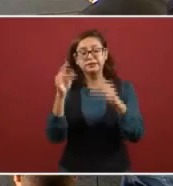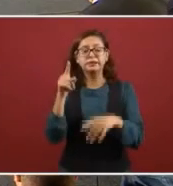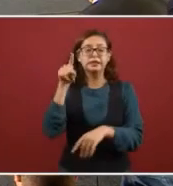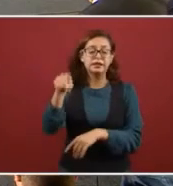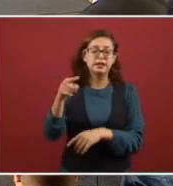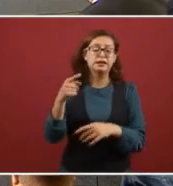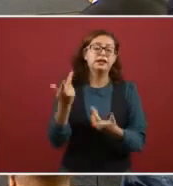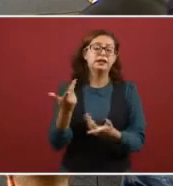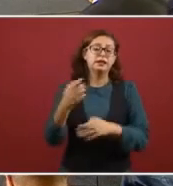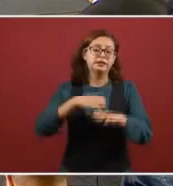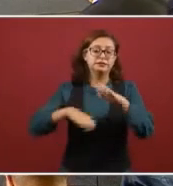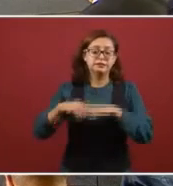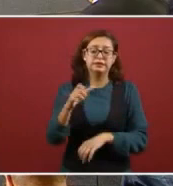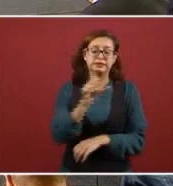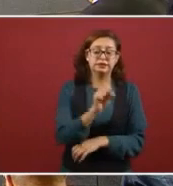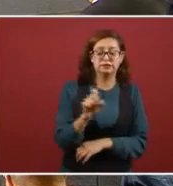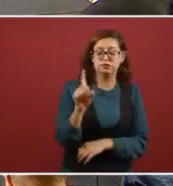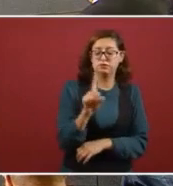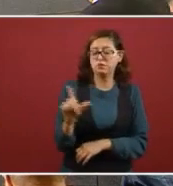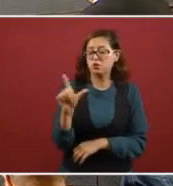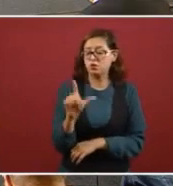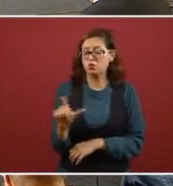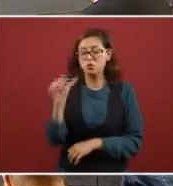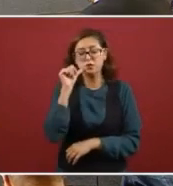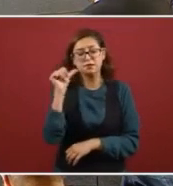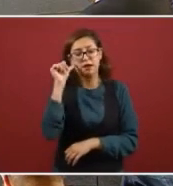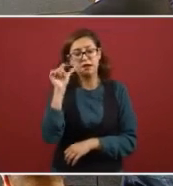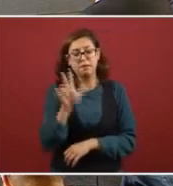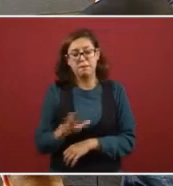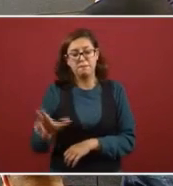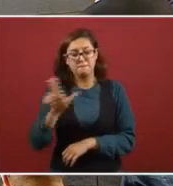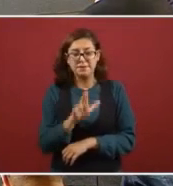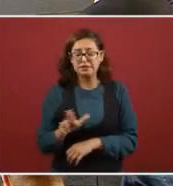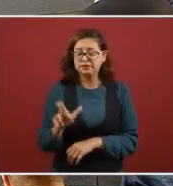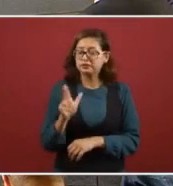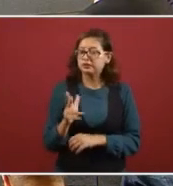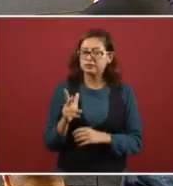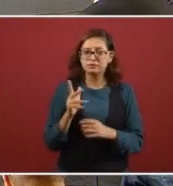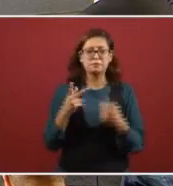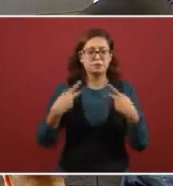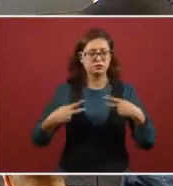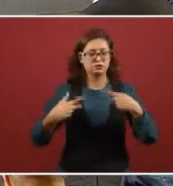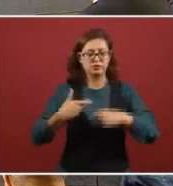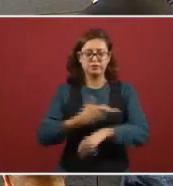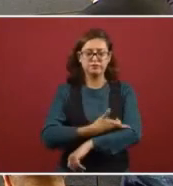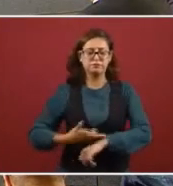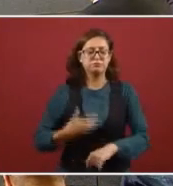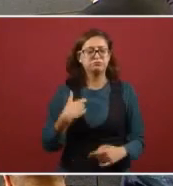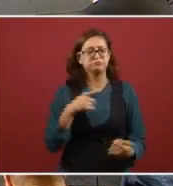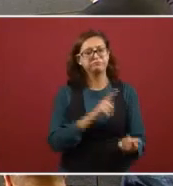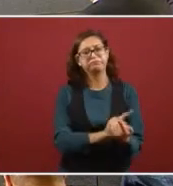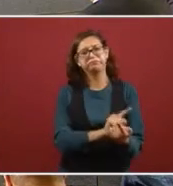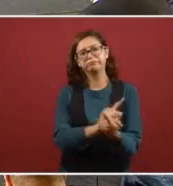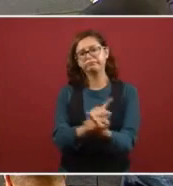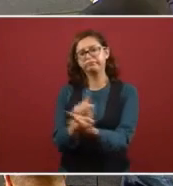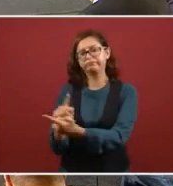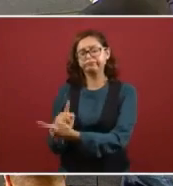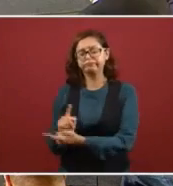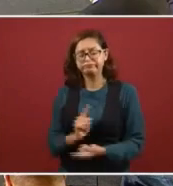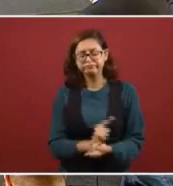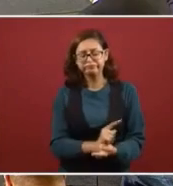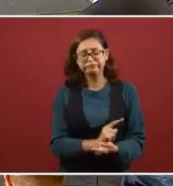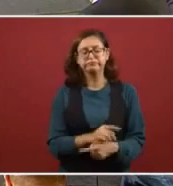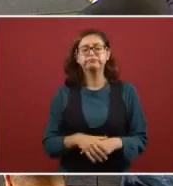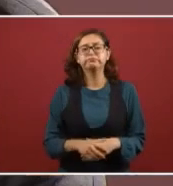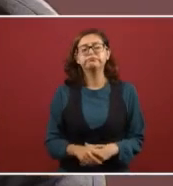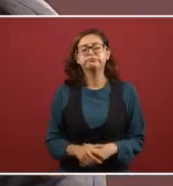in El Paso, was Saturday, Sunday, Monday, and Tuesday in contact with the family that